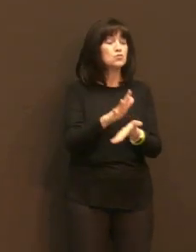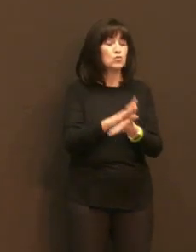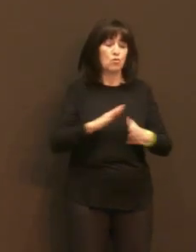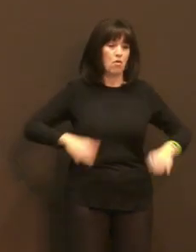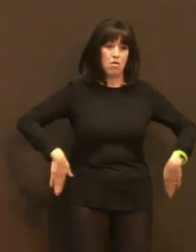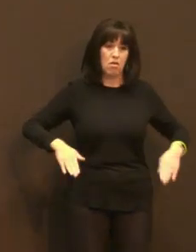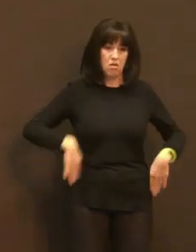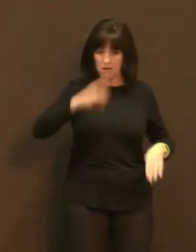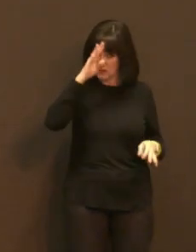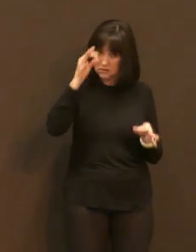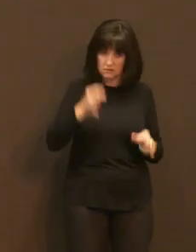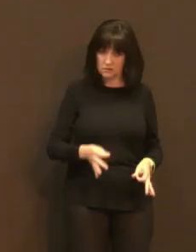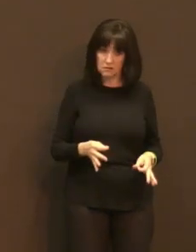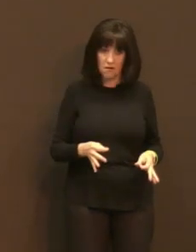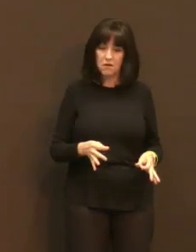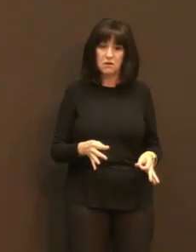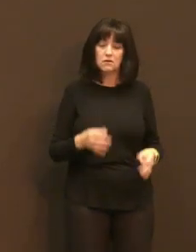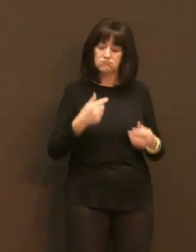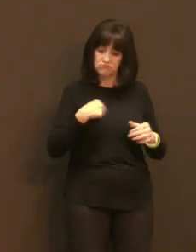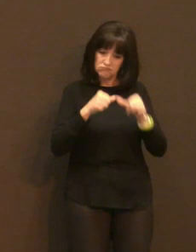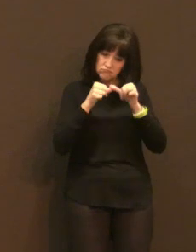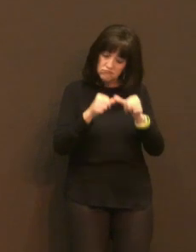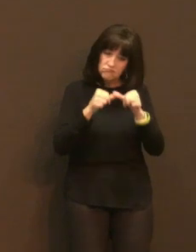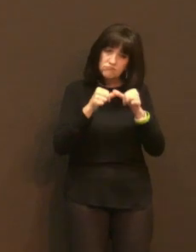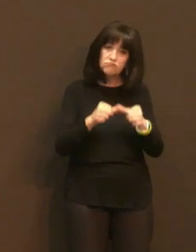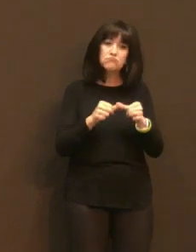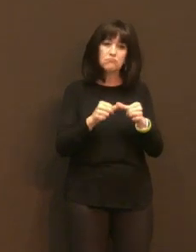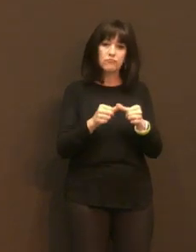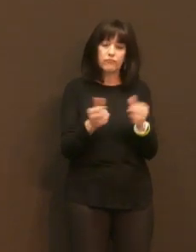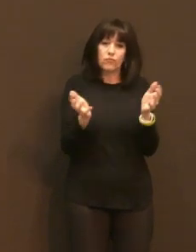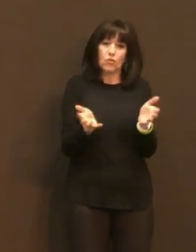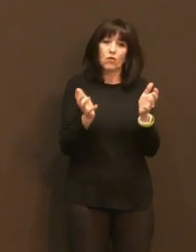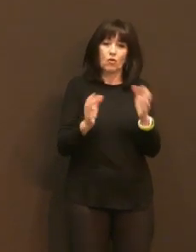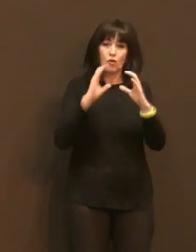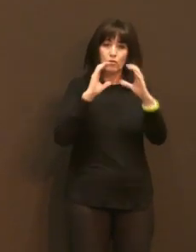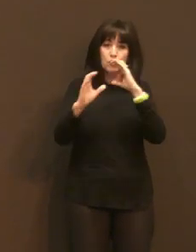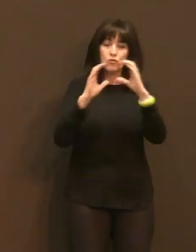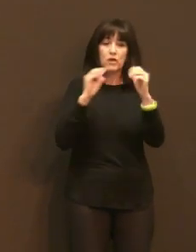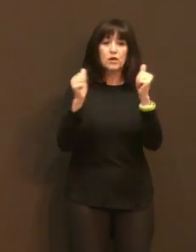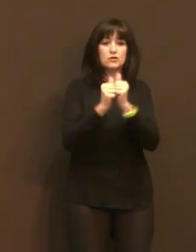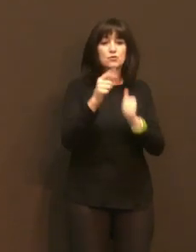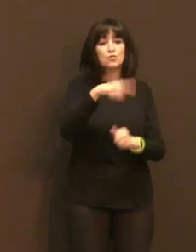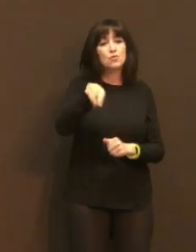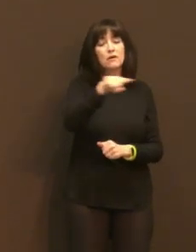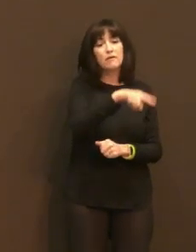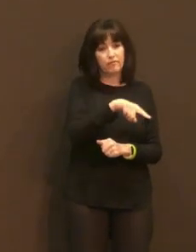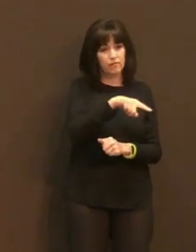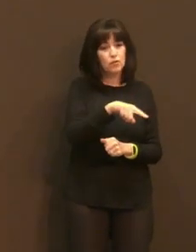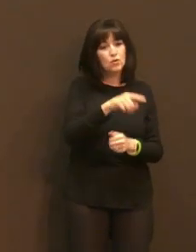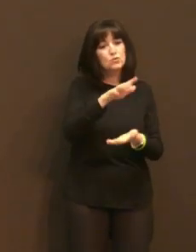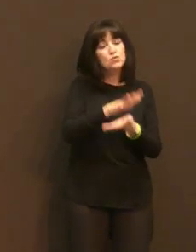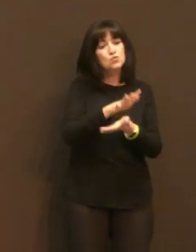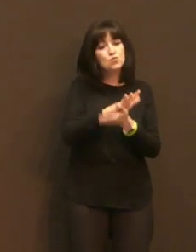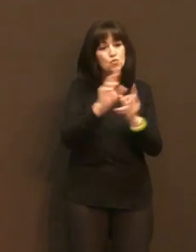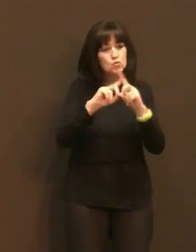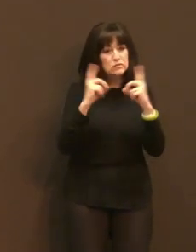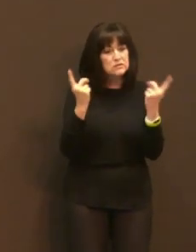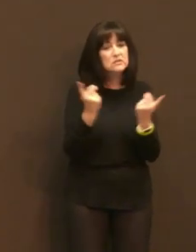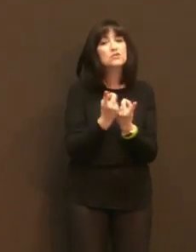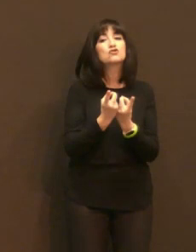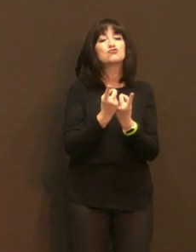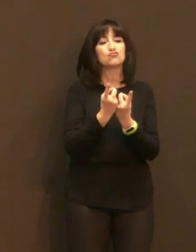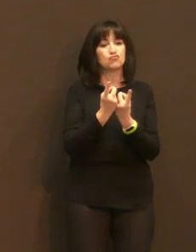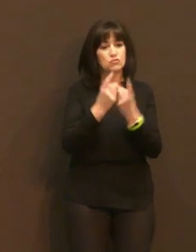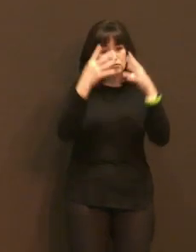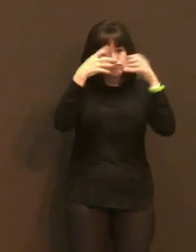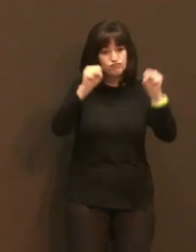have regular communications with the superintendents, and they're eager for a decision there, and I know parents across our state are